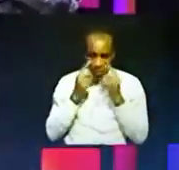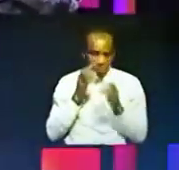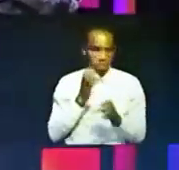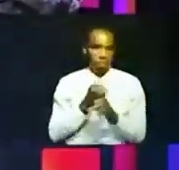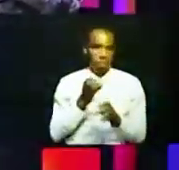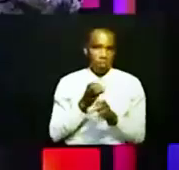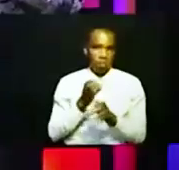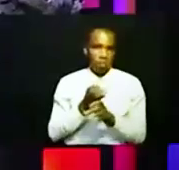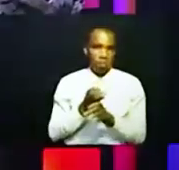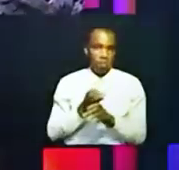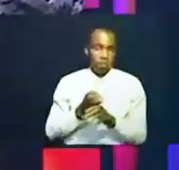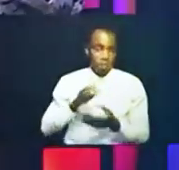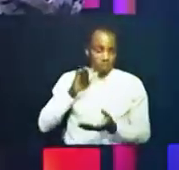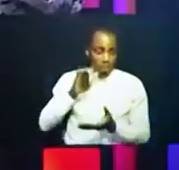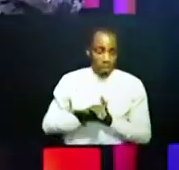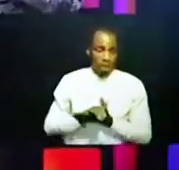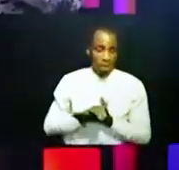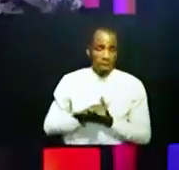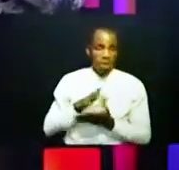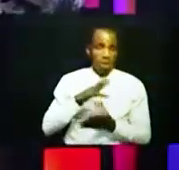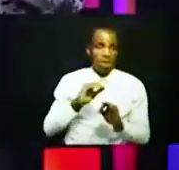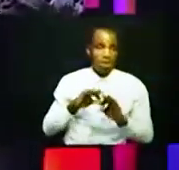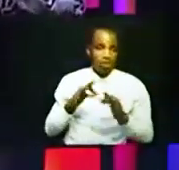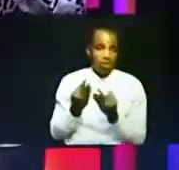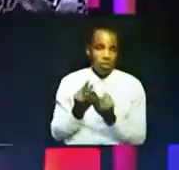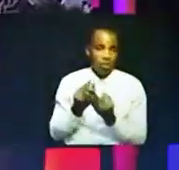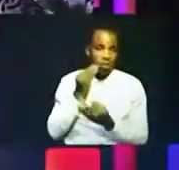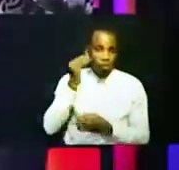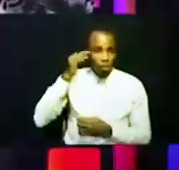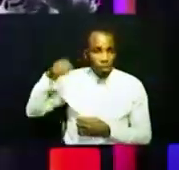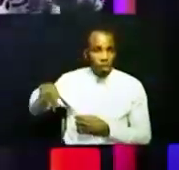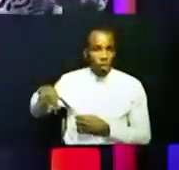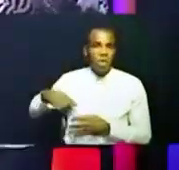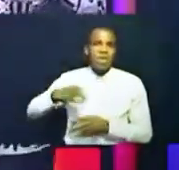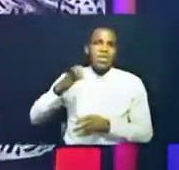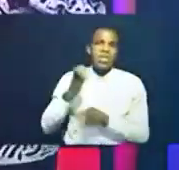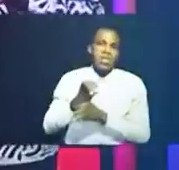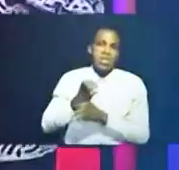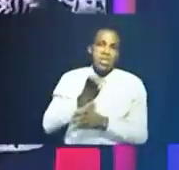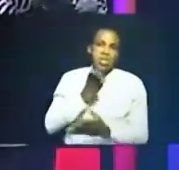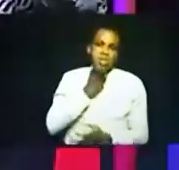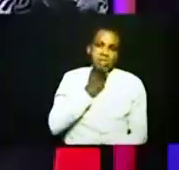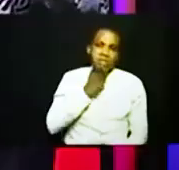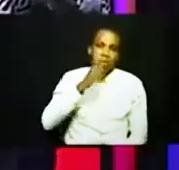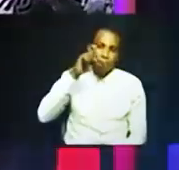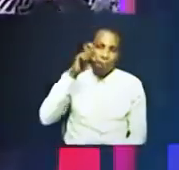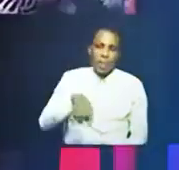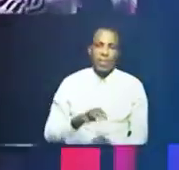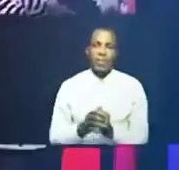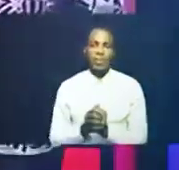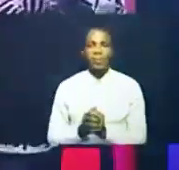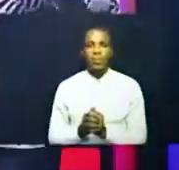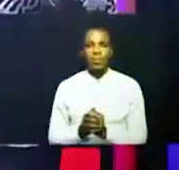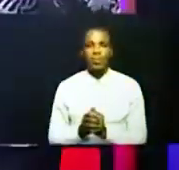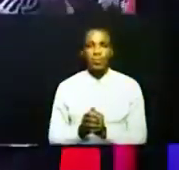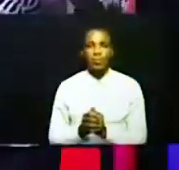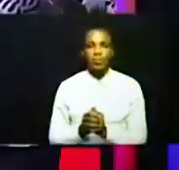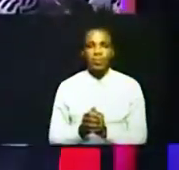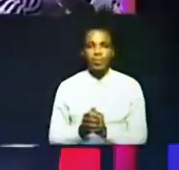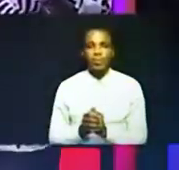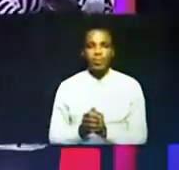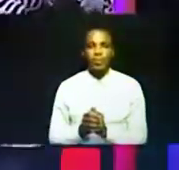of marriage and family life. See,